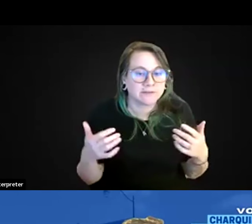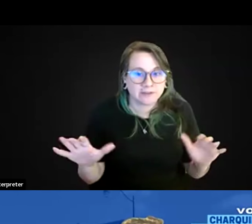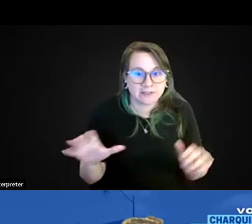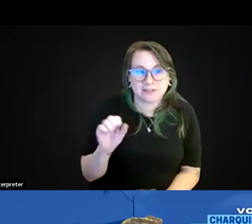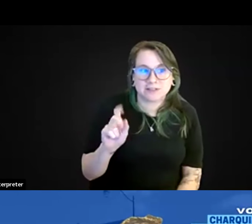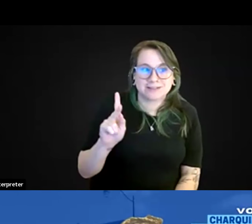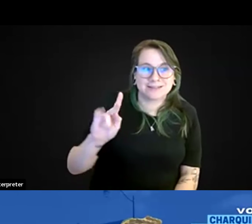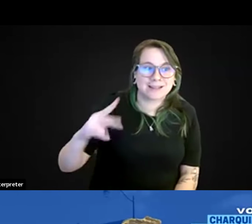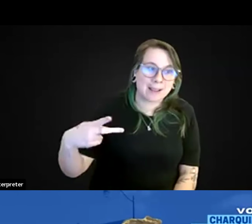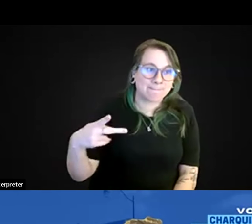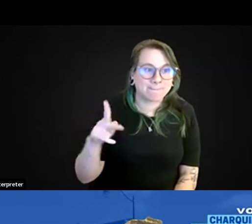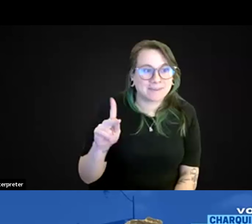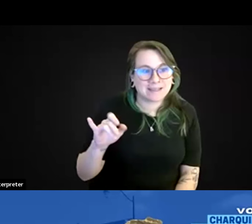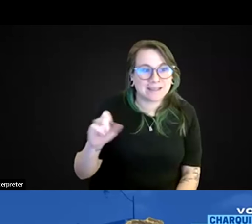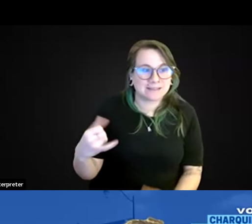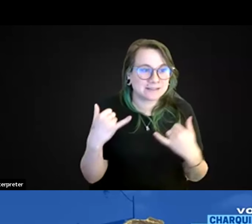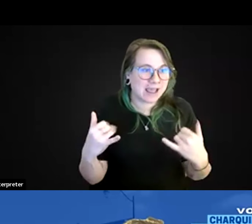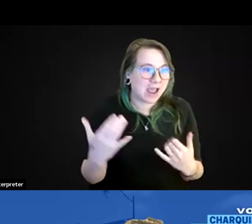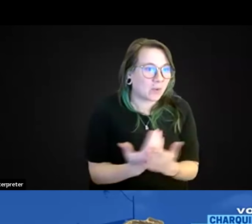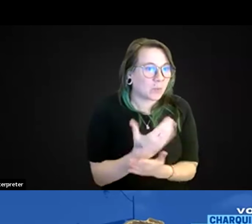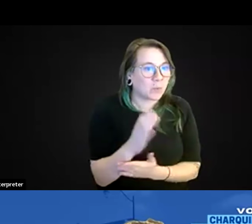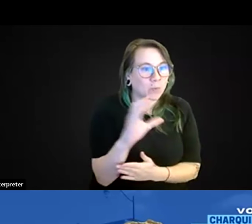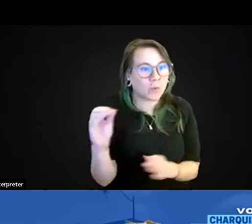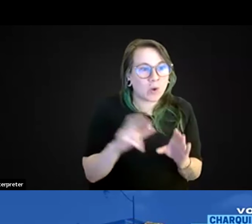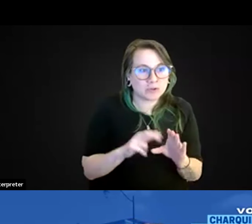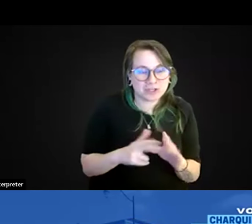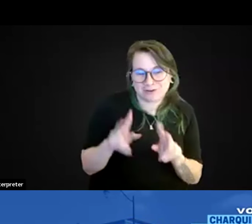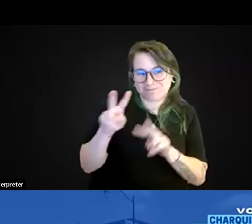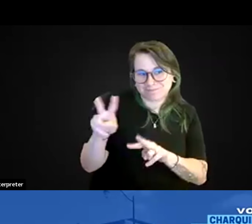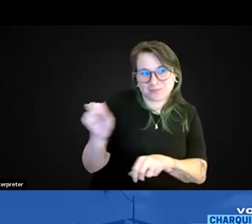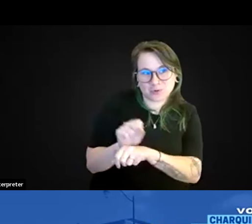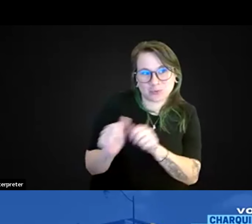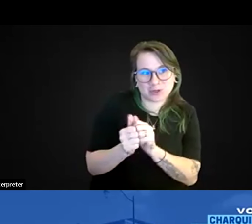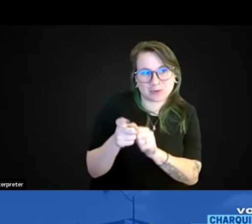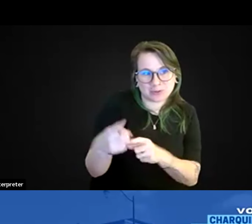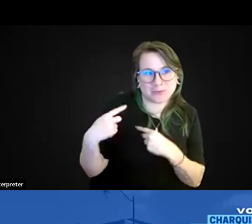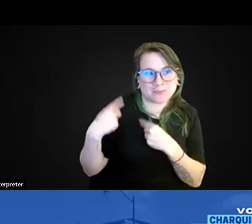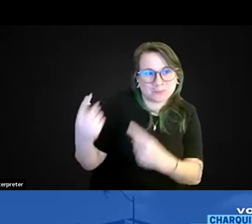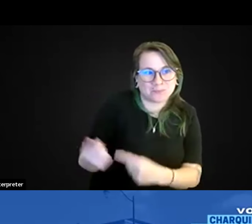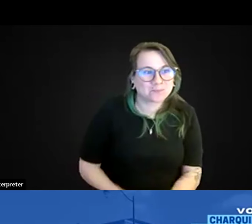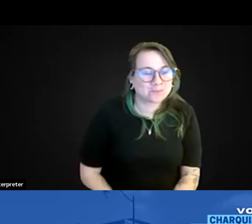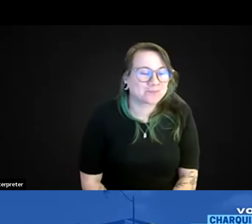is our new co-chair. Skip Keats, I look forward to working with you as we have in the past.